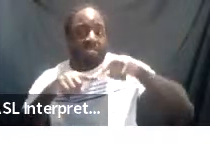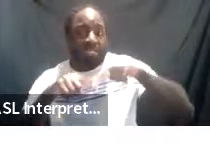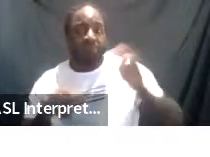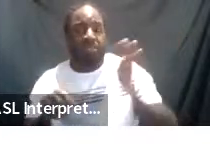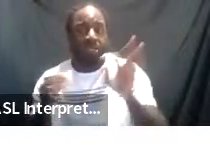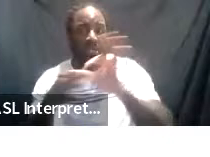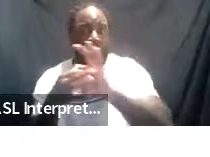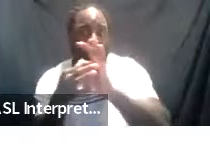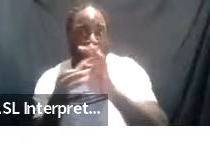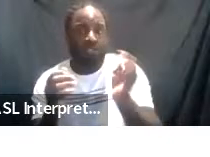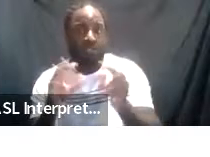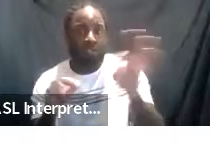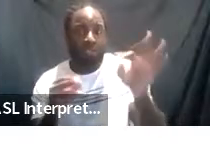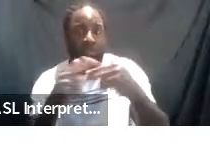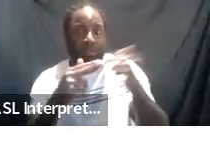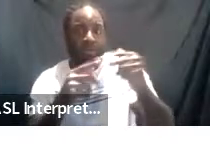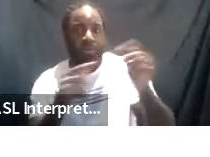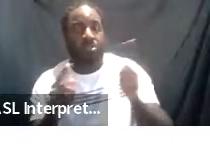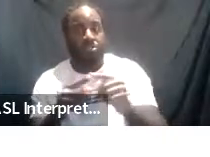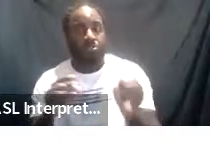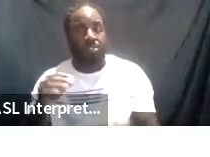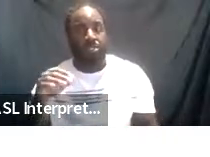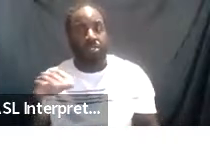building to the underlying zoning.